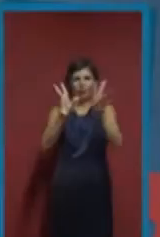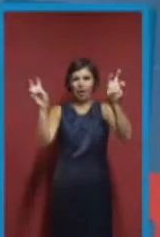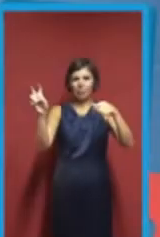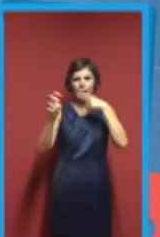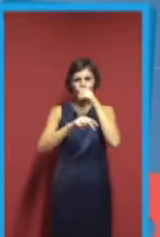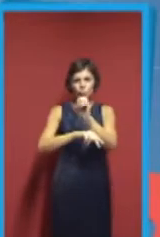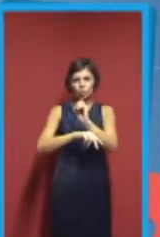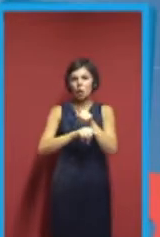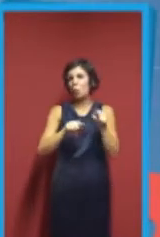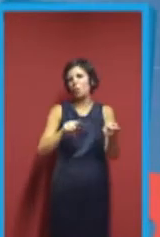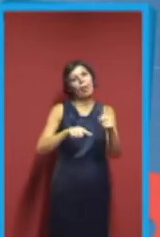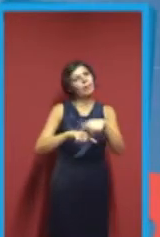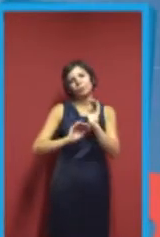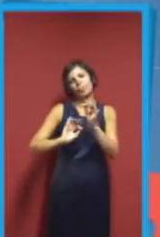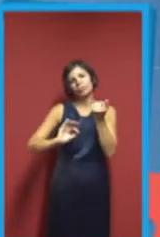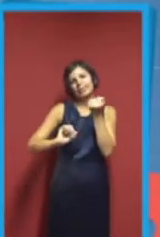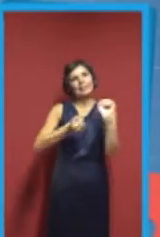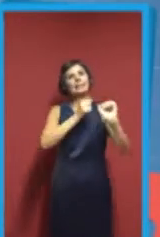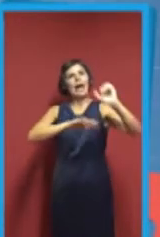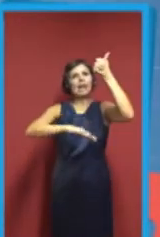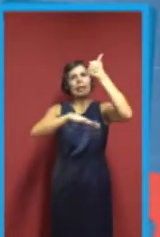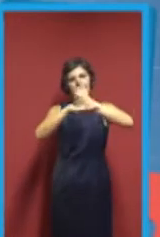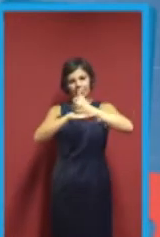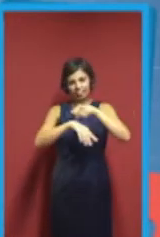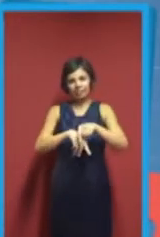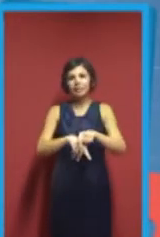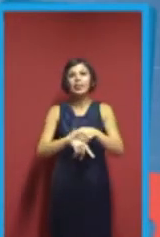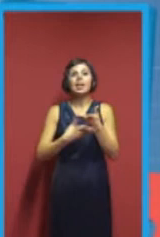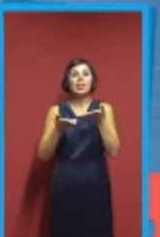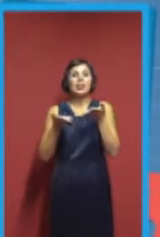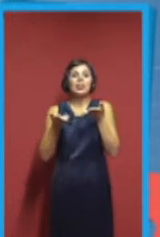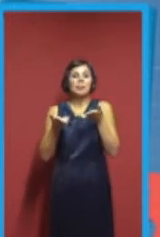And now it's kids' time, and so it's time for Alice Taylor.